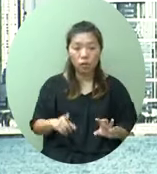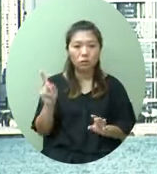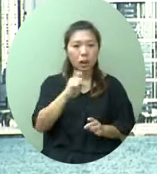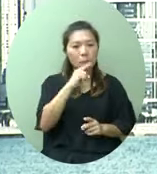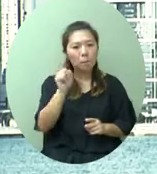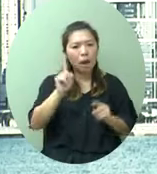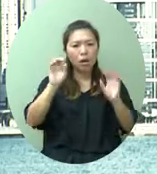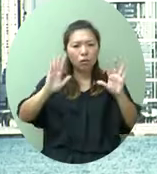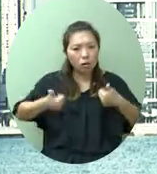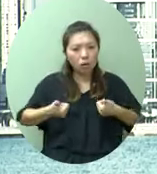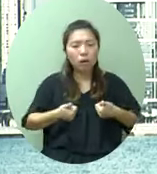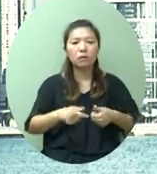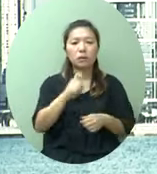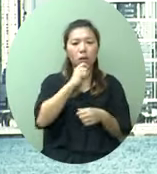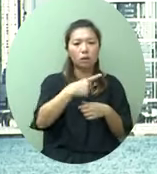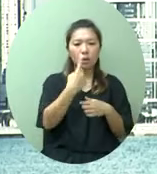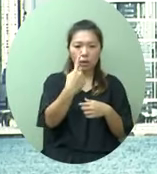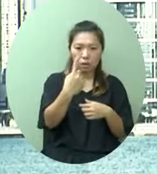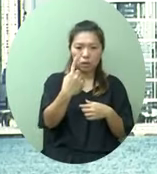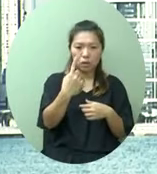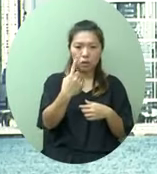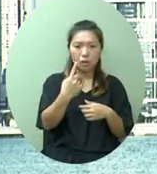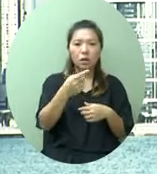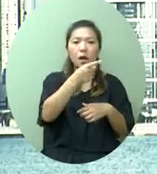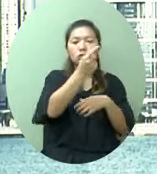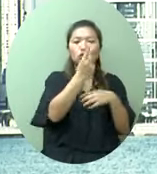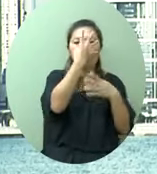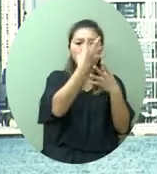you can find on the website. So I don't want to